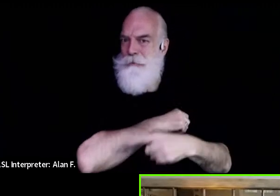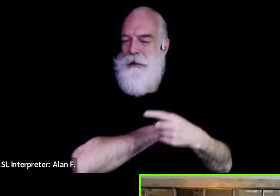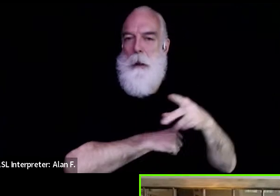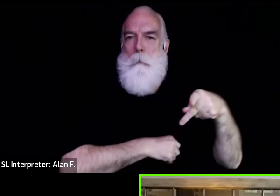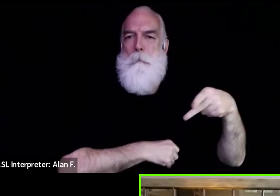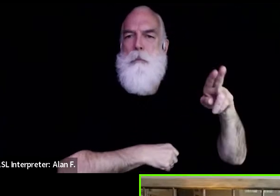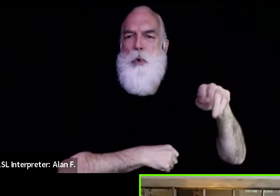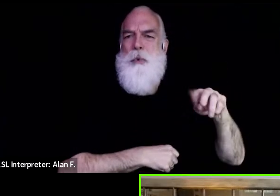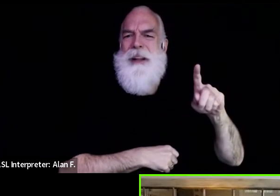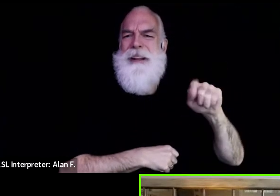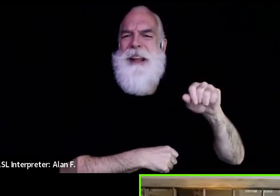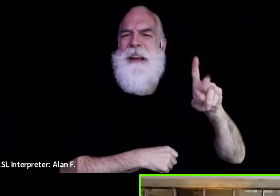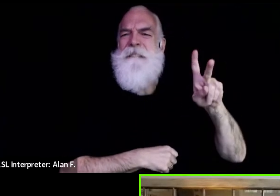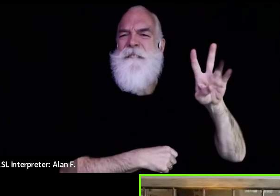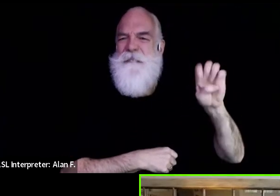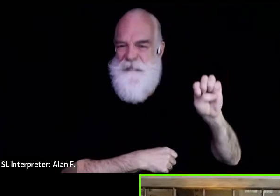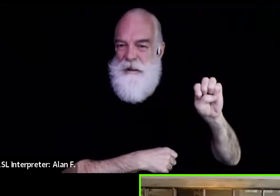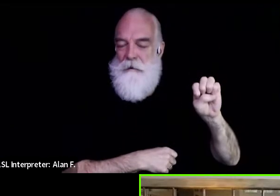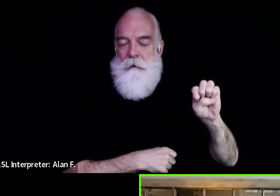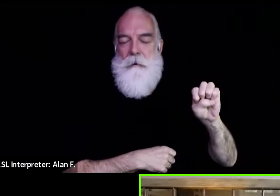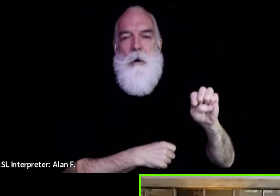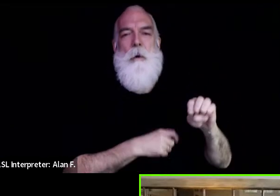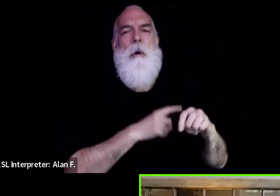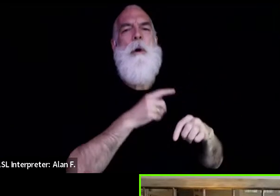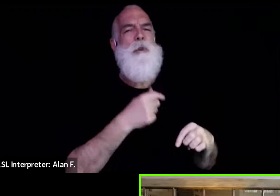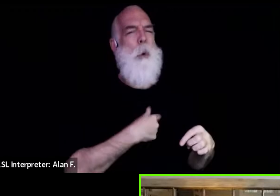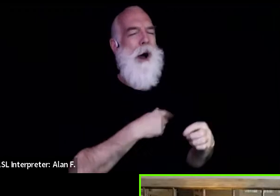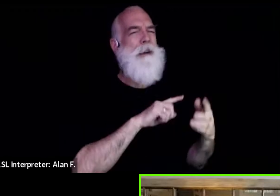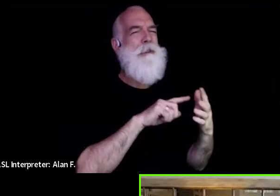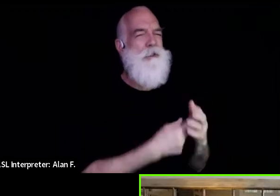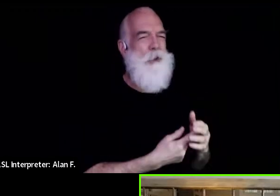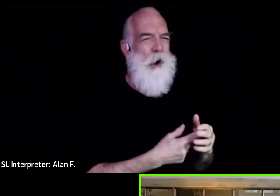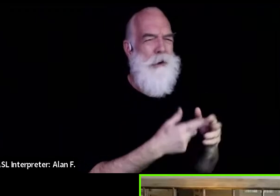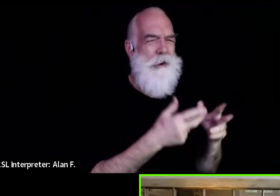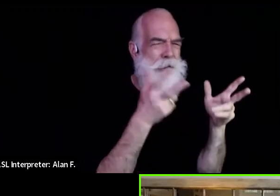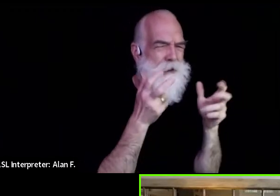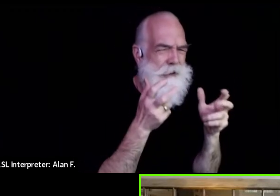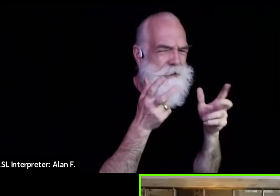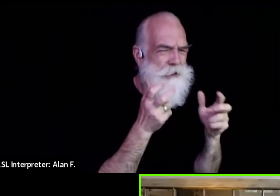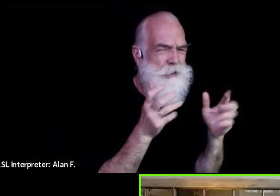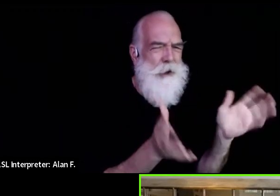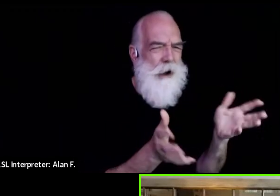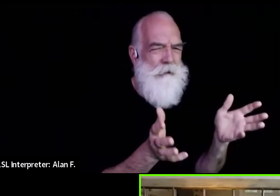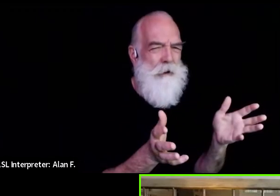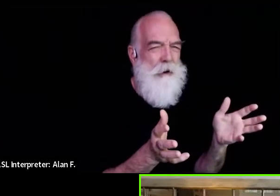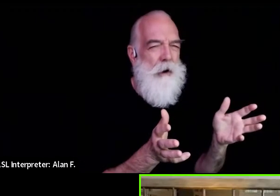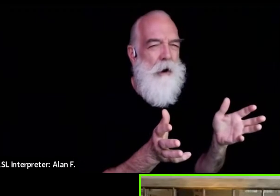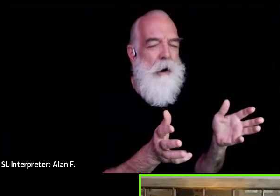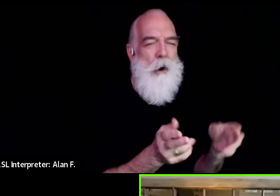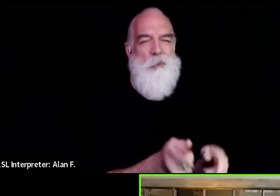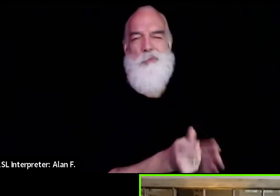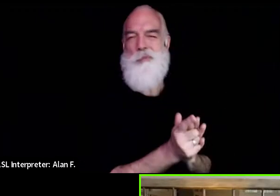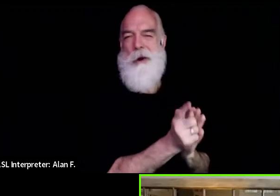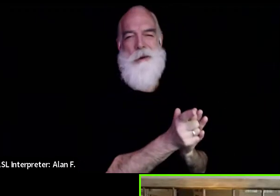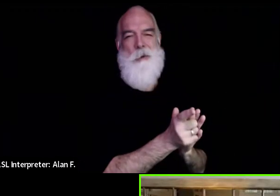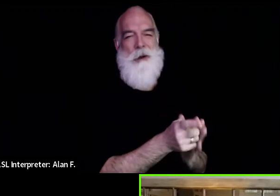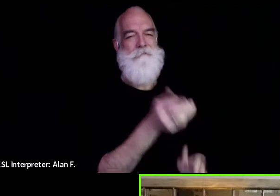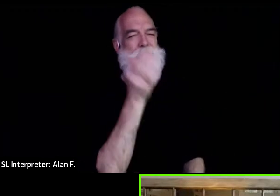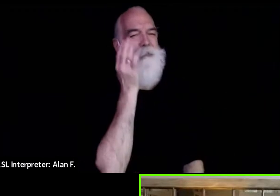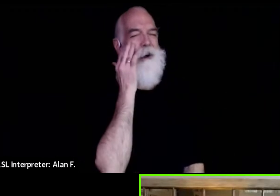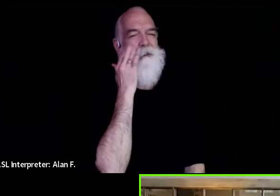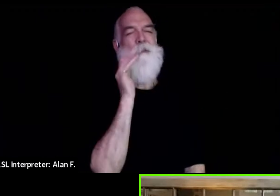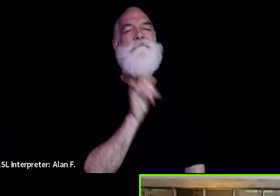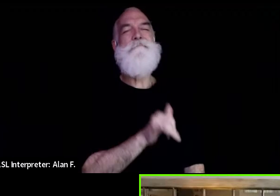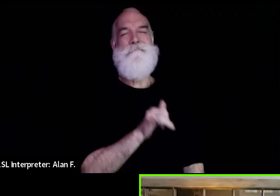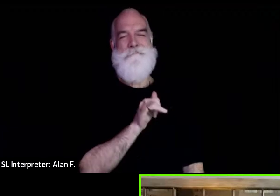said, oh, I absolutely know what this is about because I've experienced that as a child. The family member